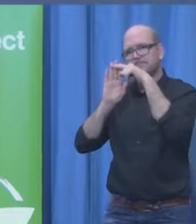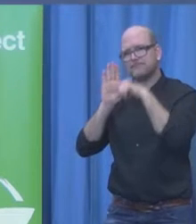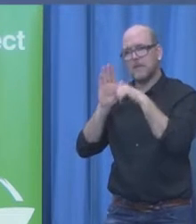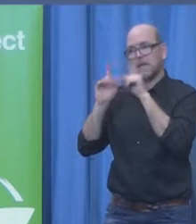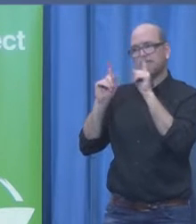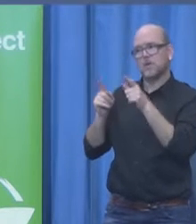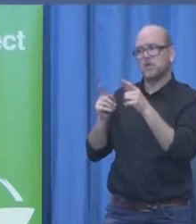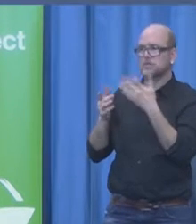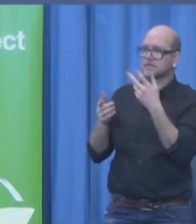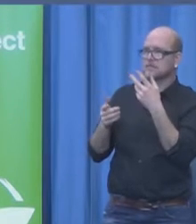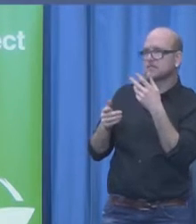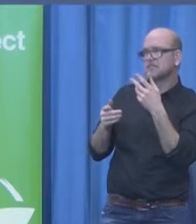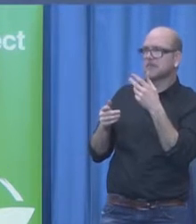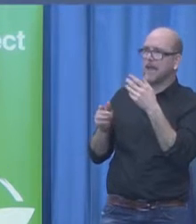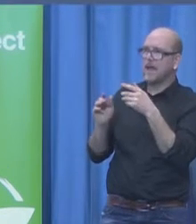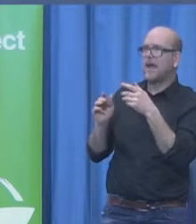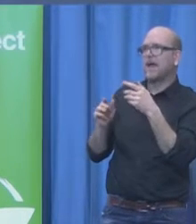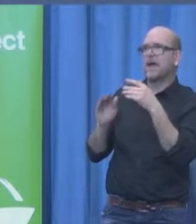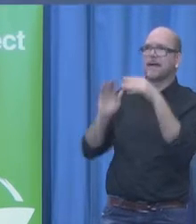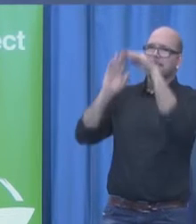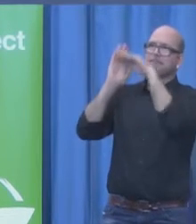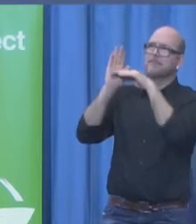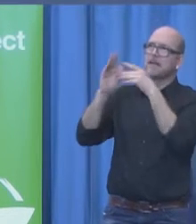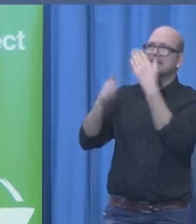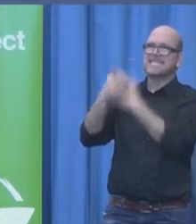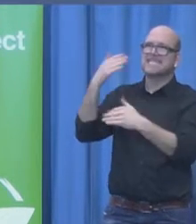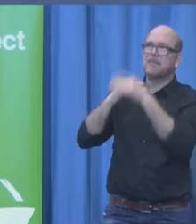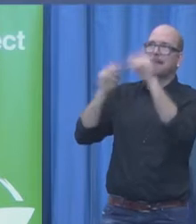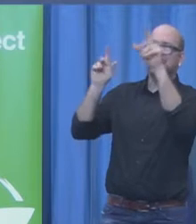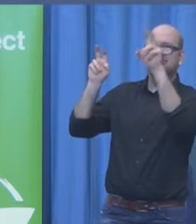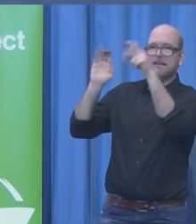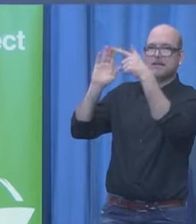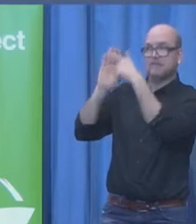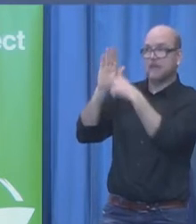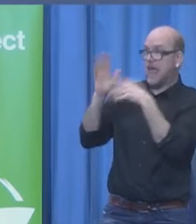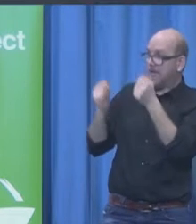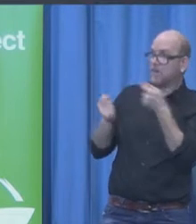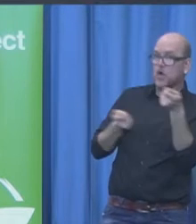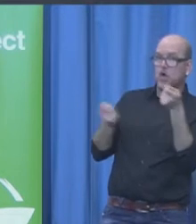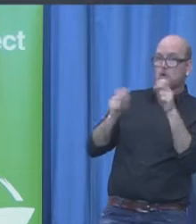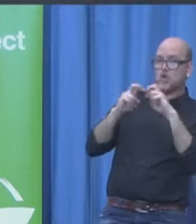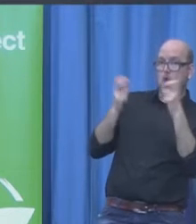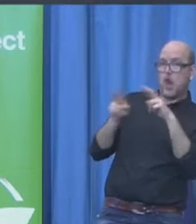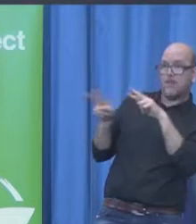of communications exist? And how can they be improved?